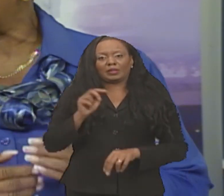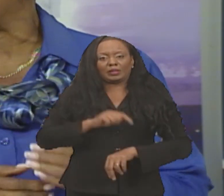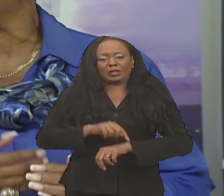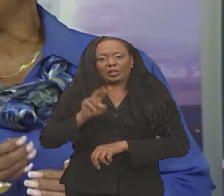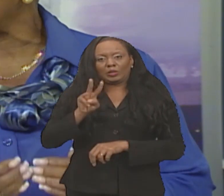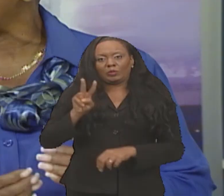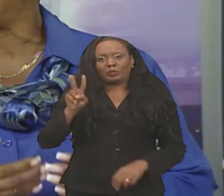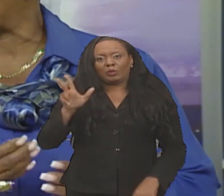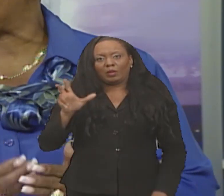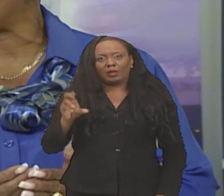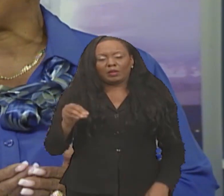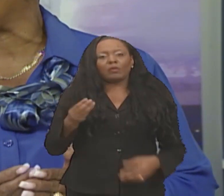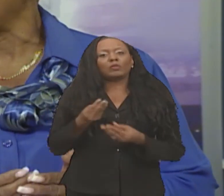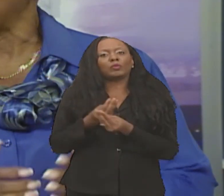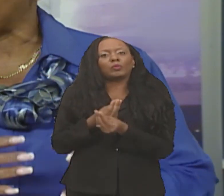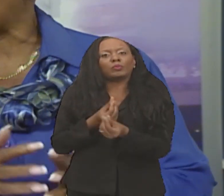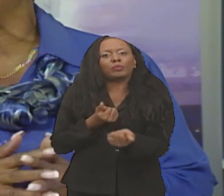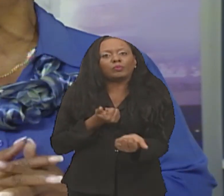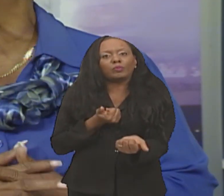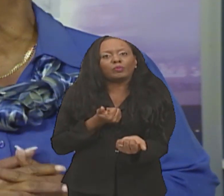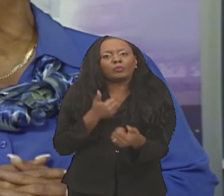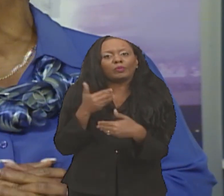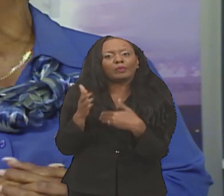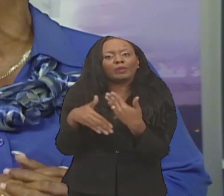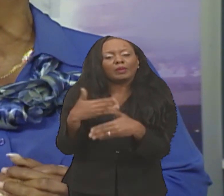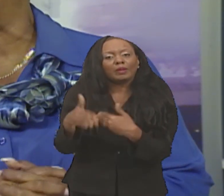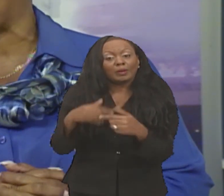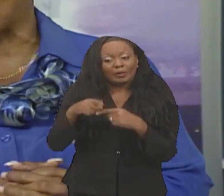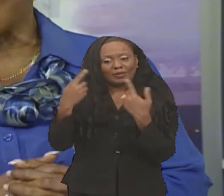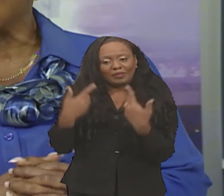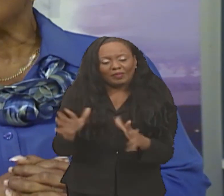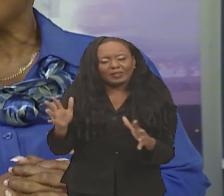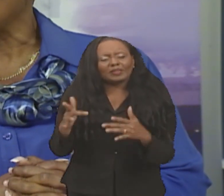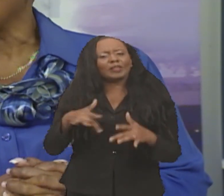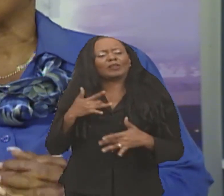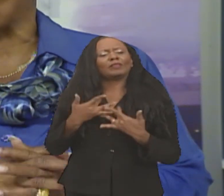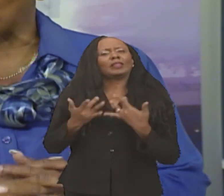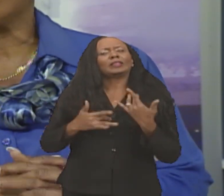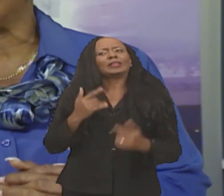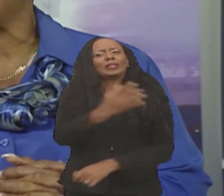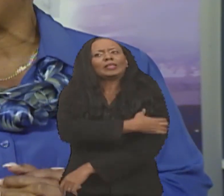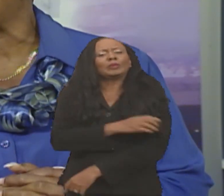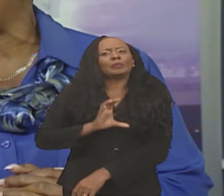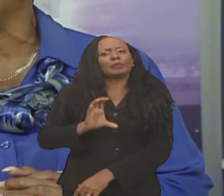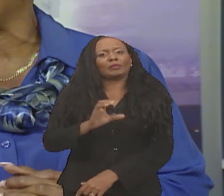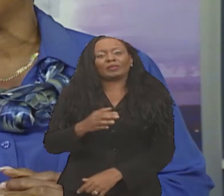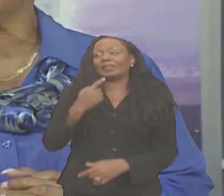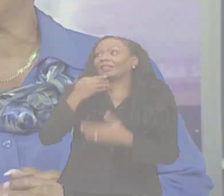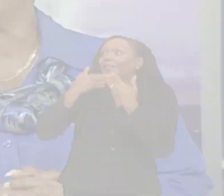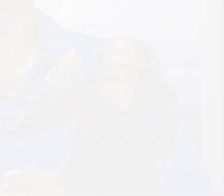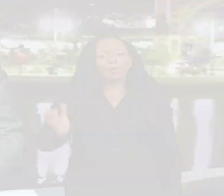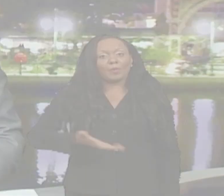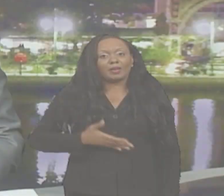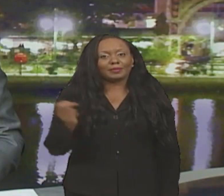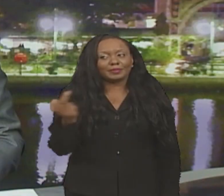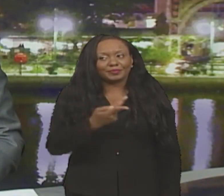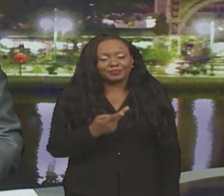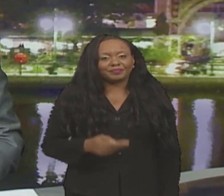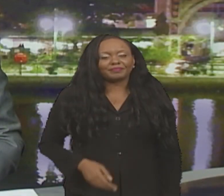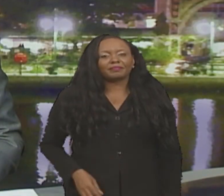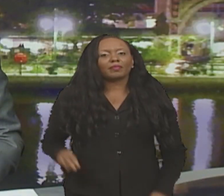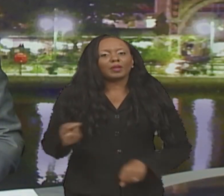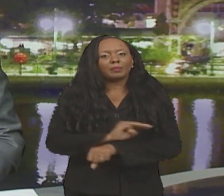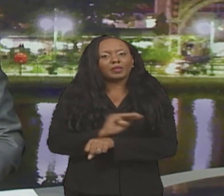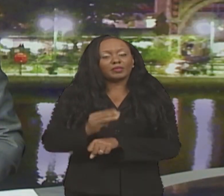so that it's a smooth transition and that everybody leaves there feeling empowered to want to say thank God for the mercies. Well, the Ministry